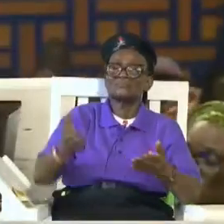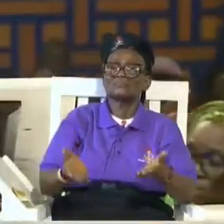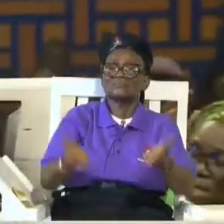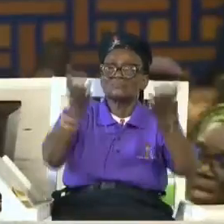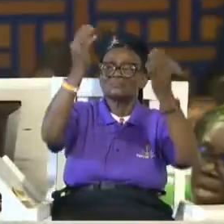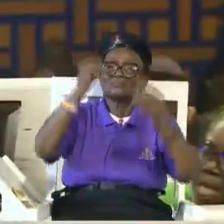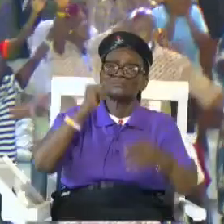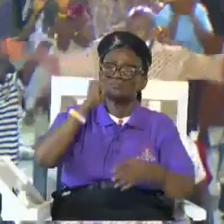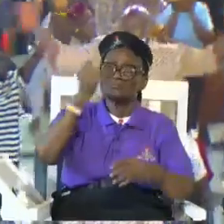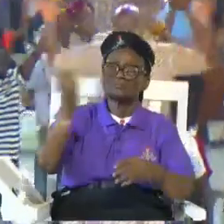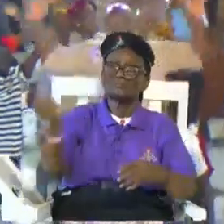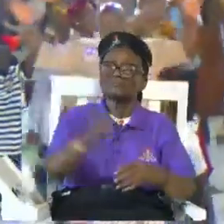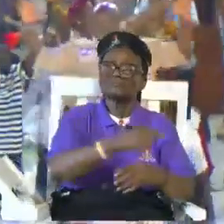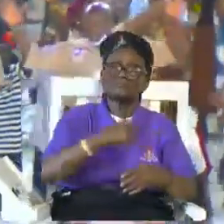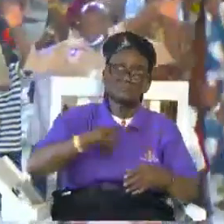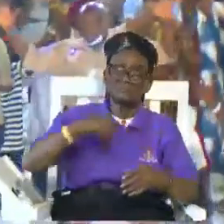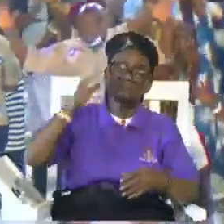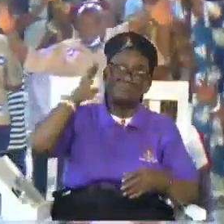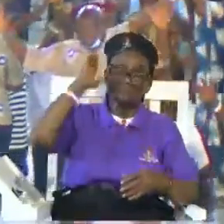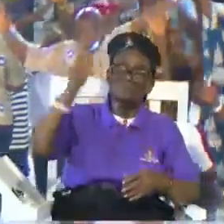you will testify.